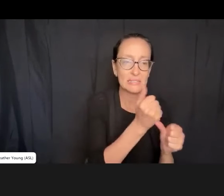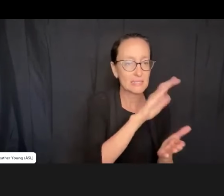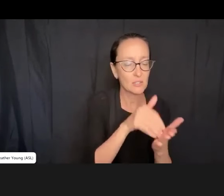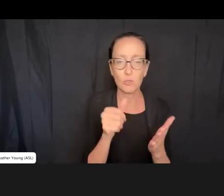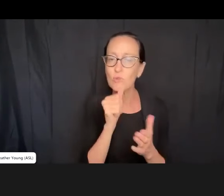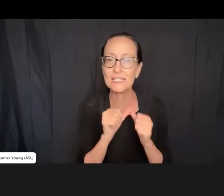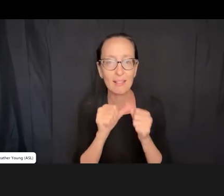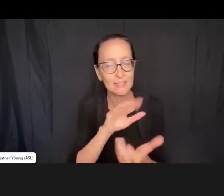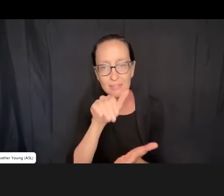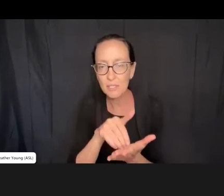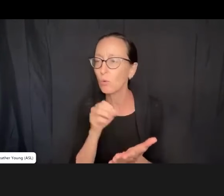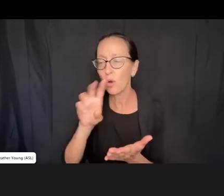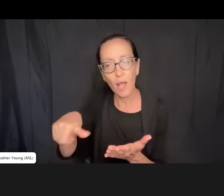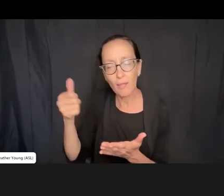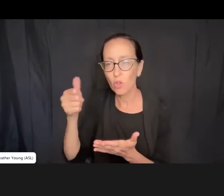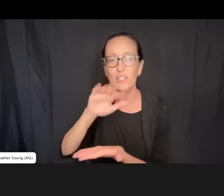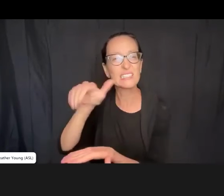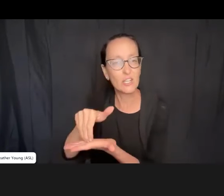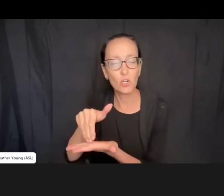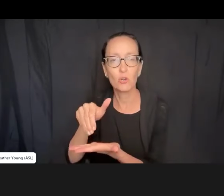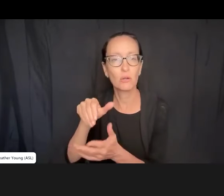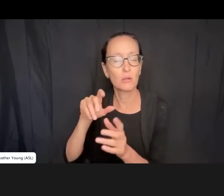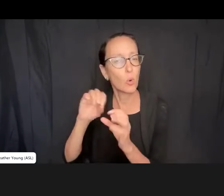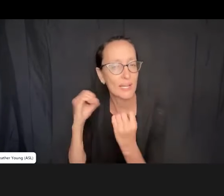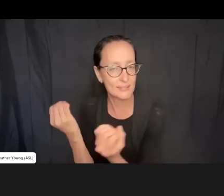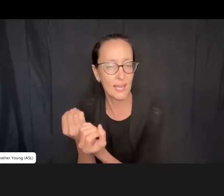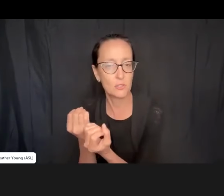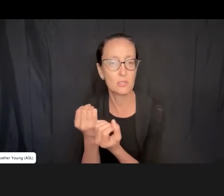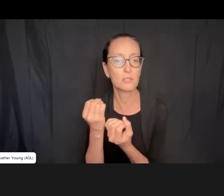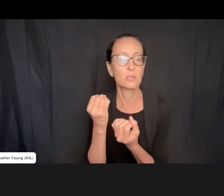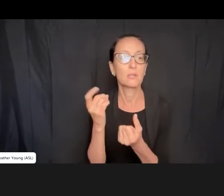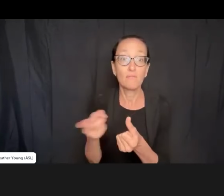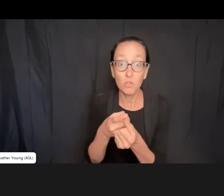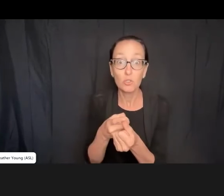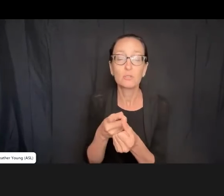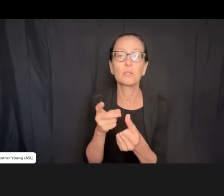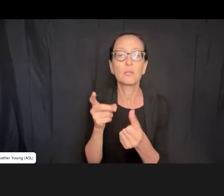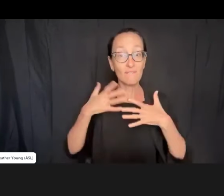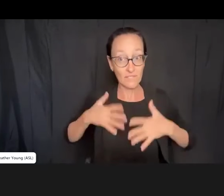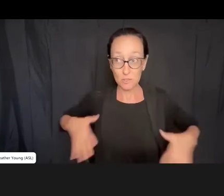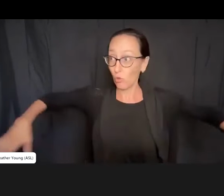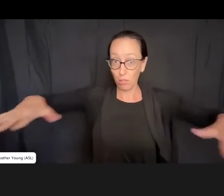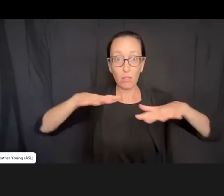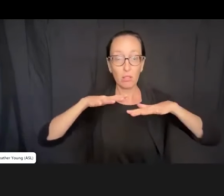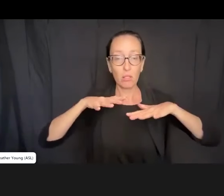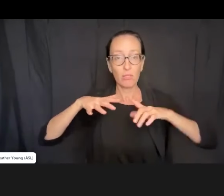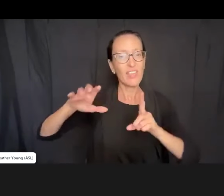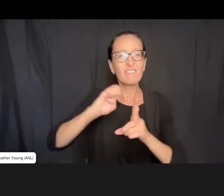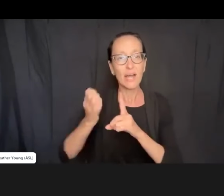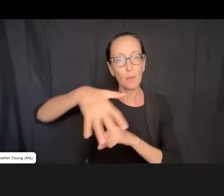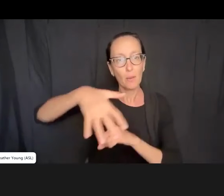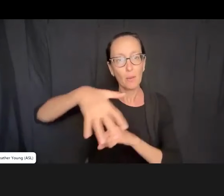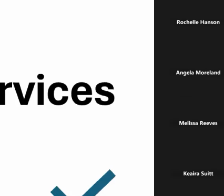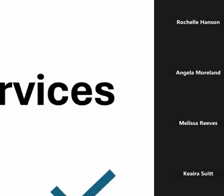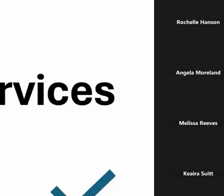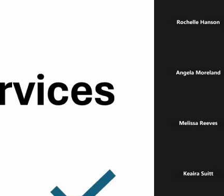center or other types of centers or organizations, we really want to make sure that the physical environment